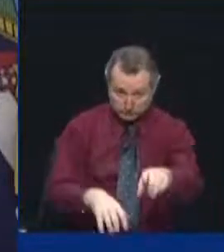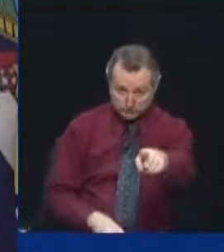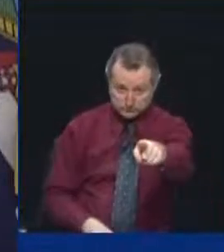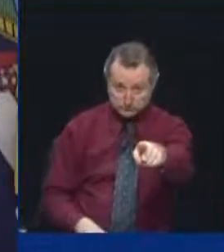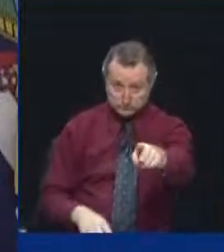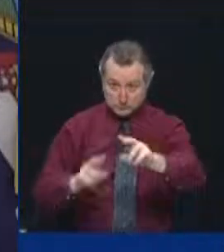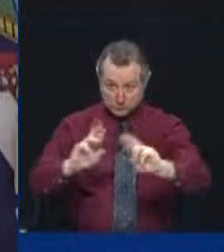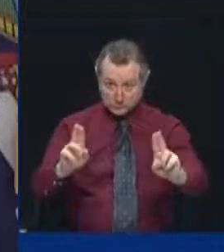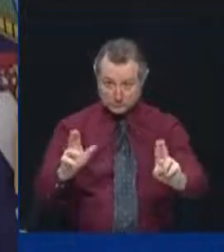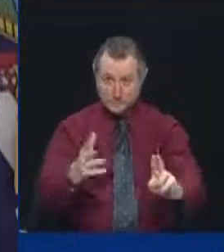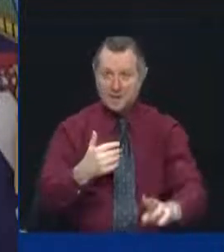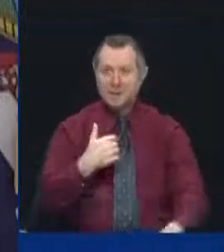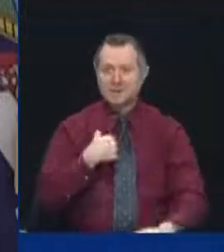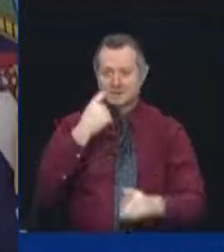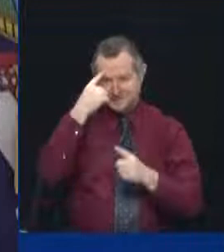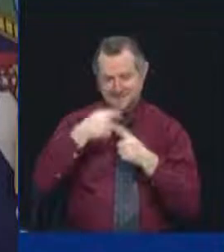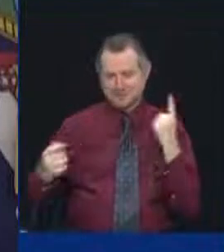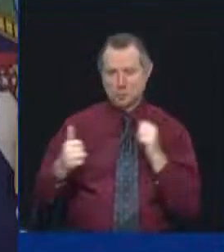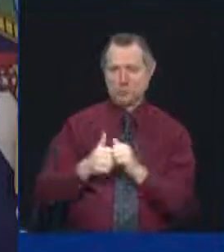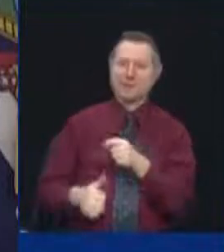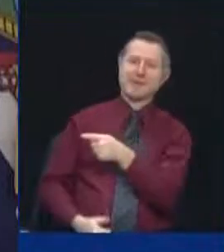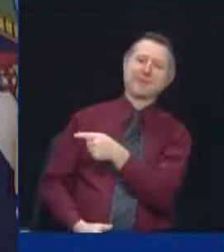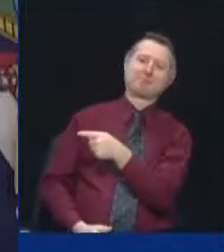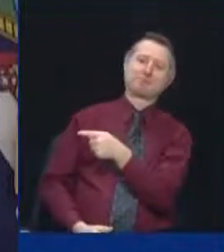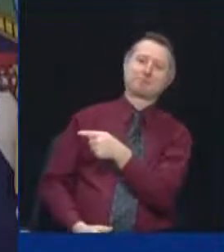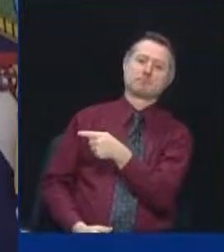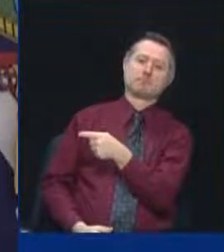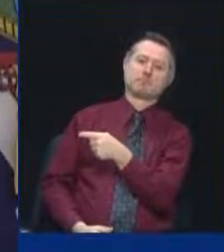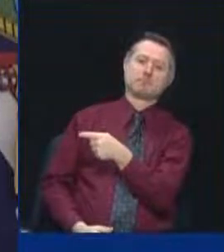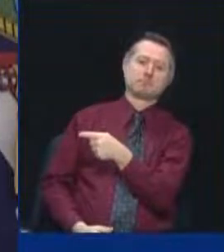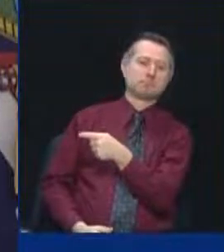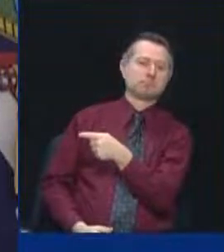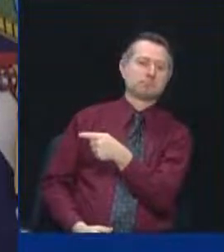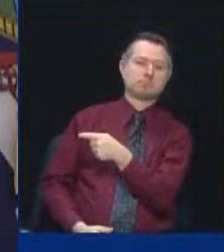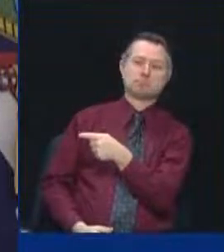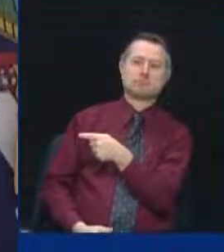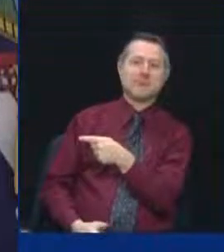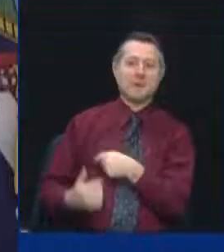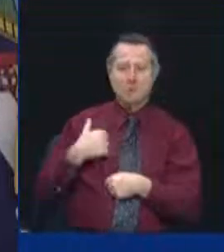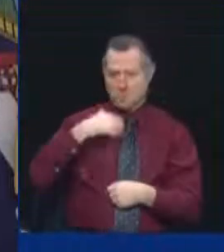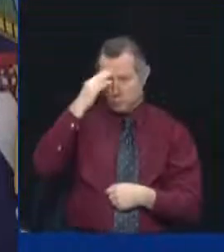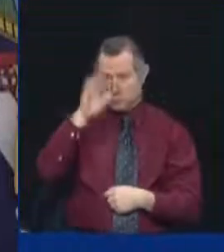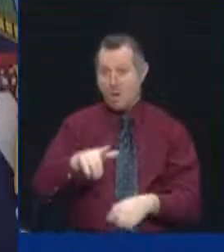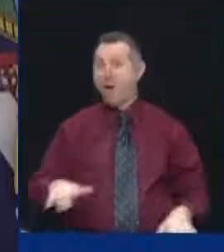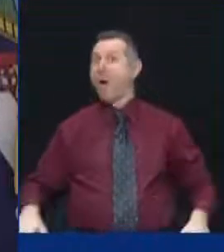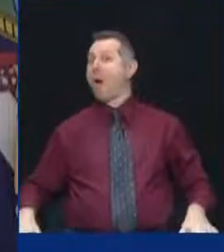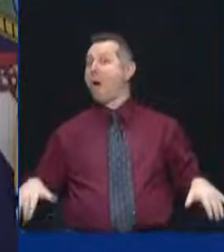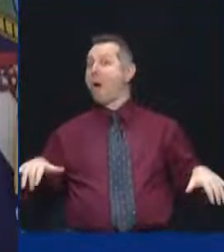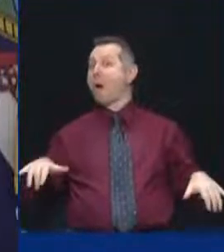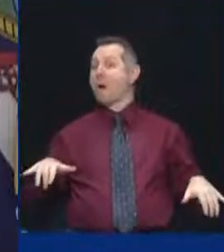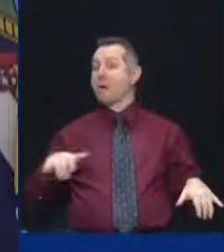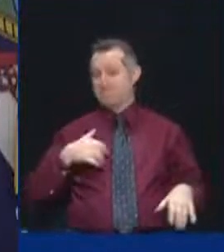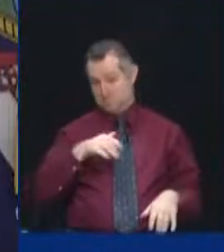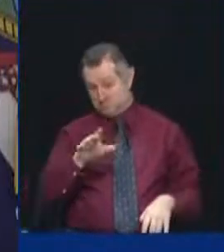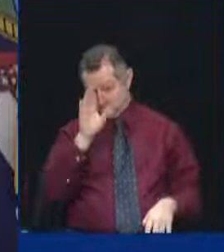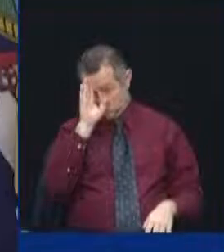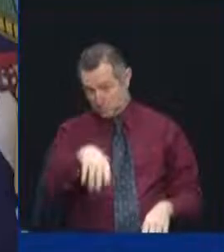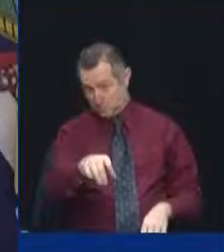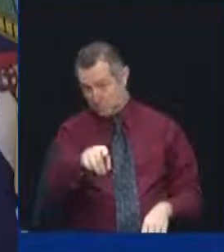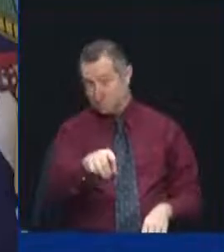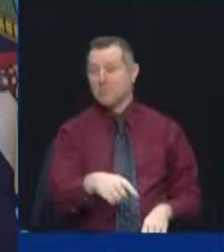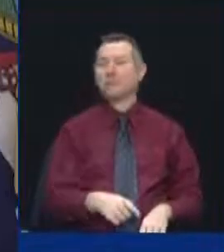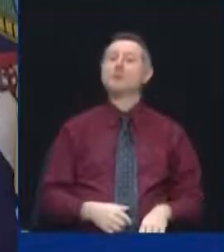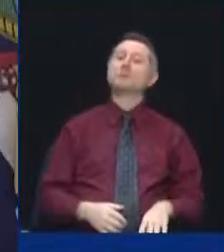I disagree with you. I know you're taken aback. Look, cities